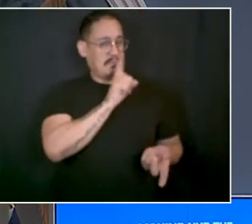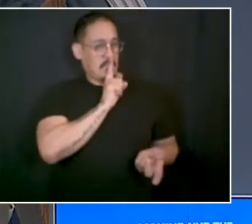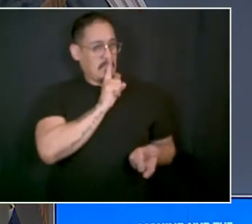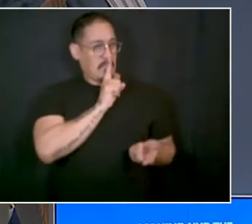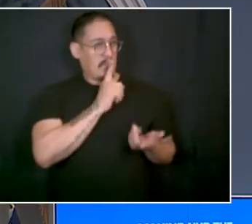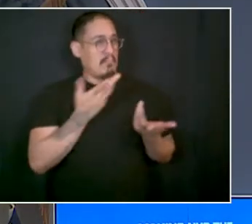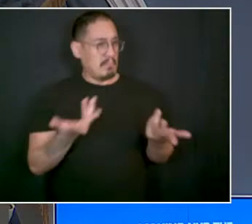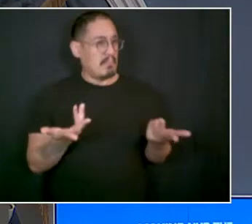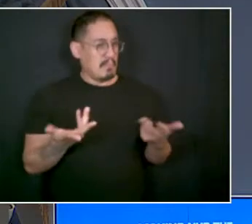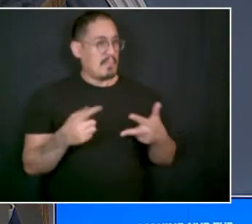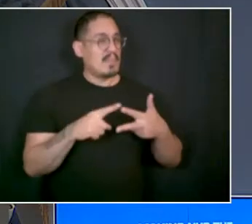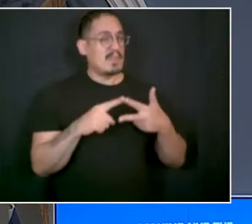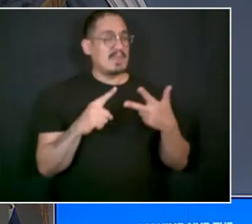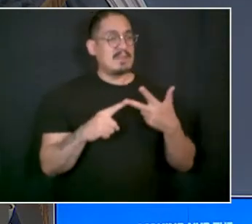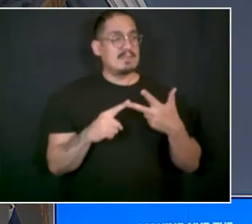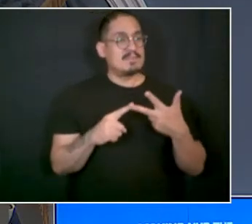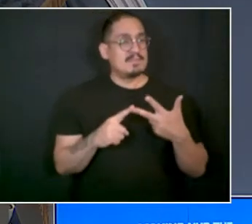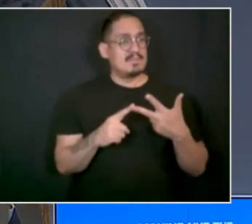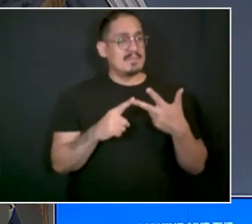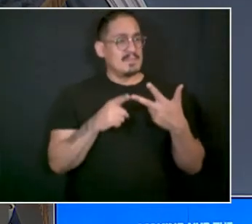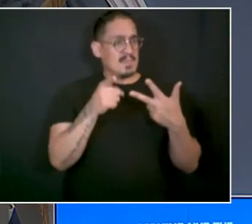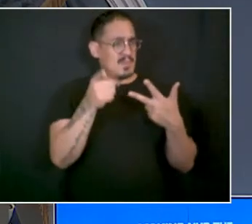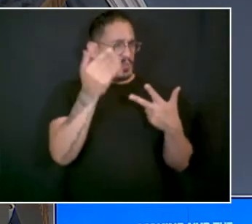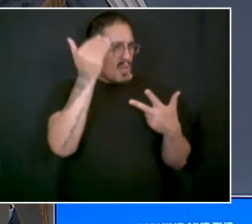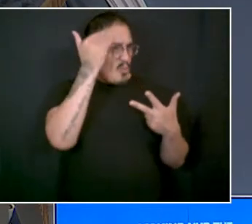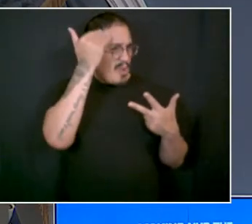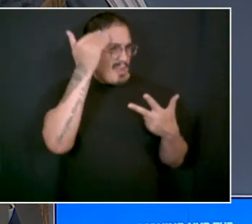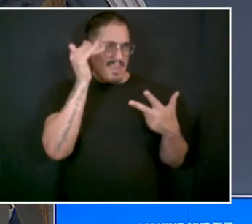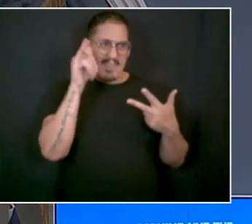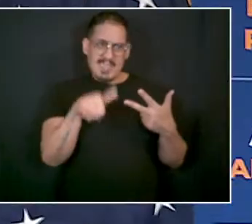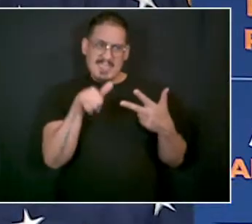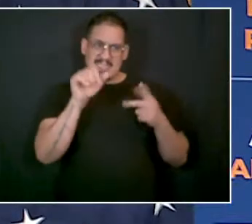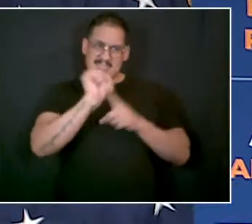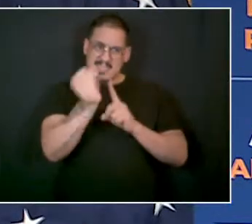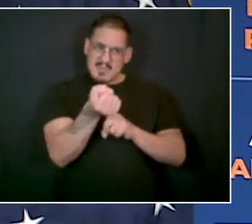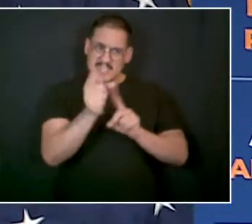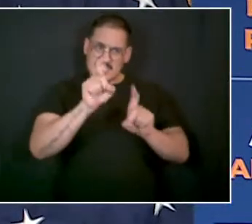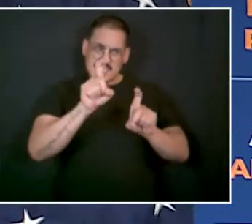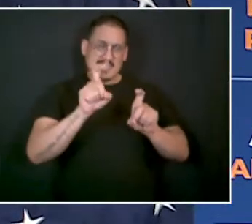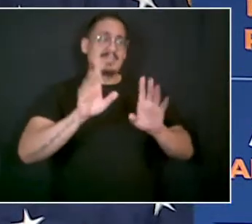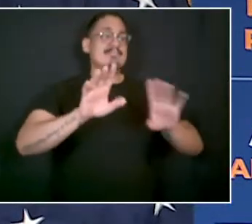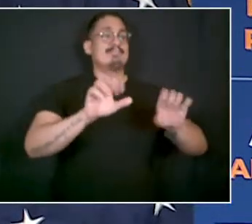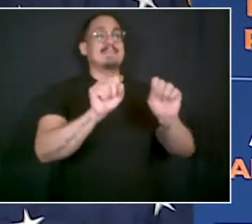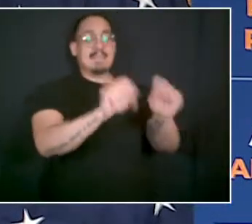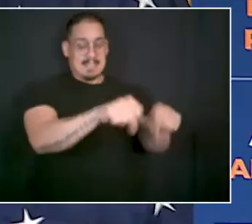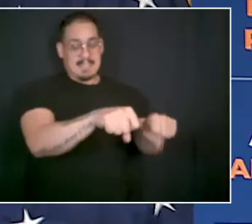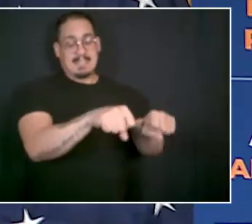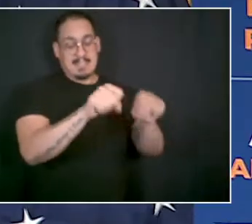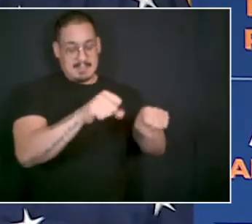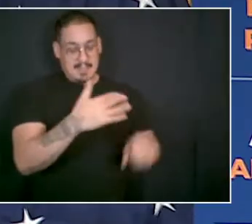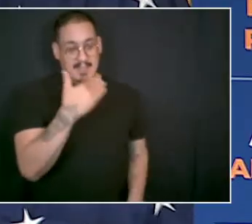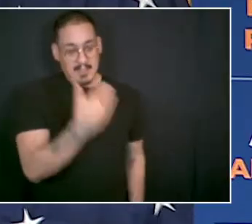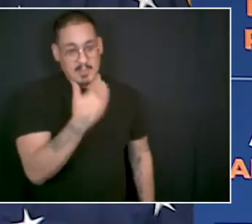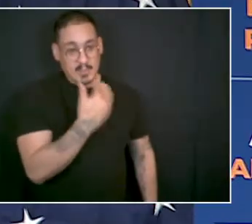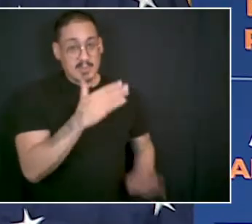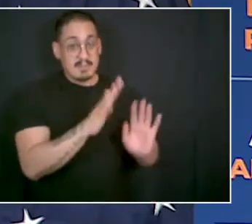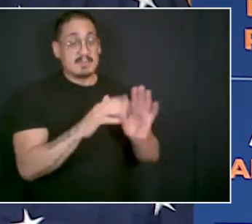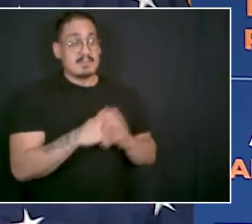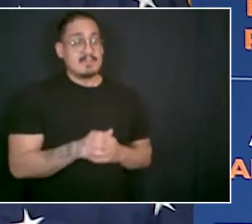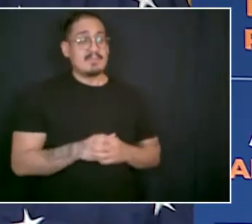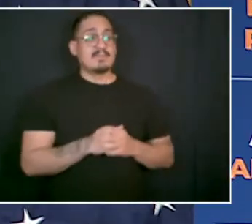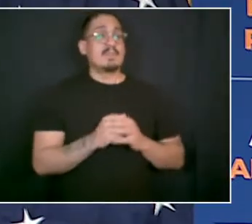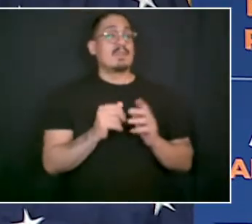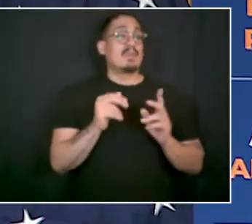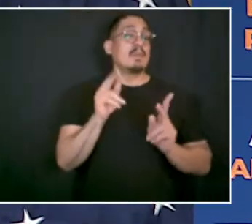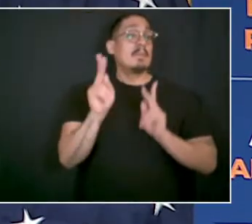Are you looking to bolster data Yes. reports? Thank you for that. people with severe mental health illness